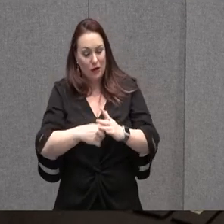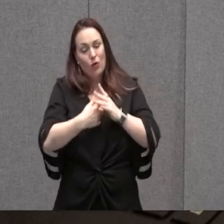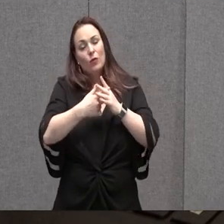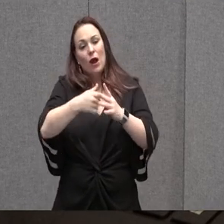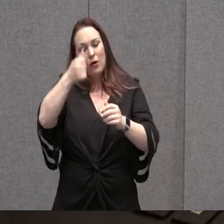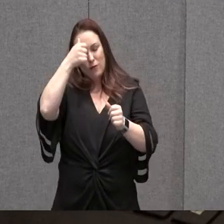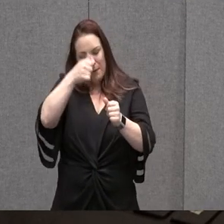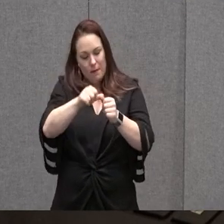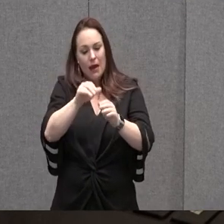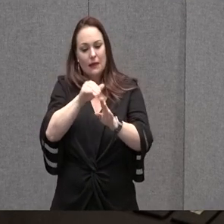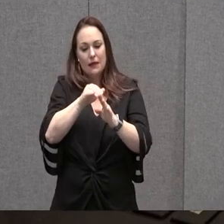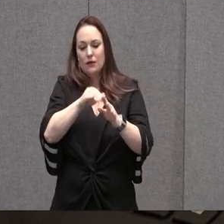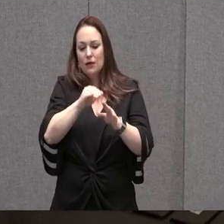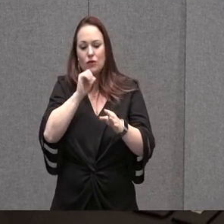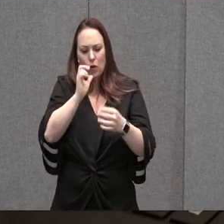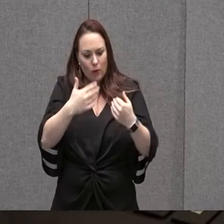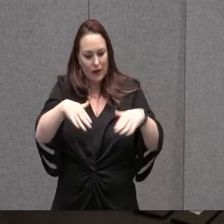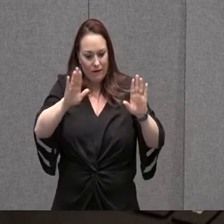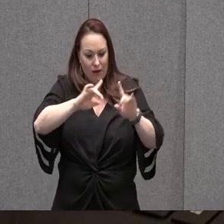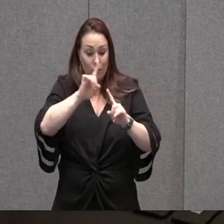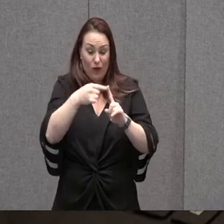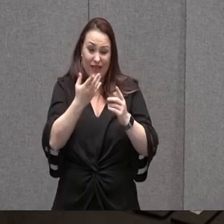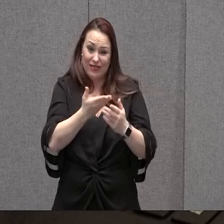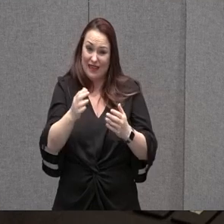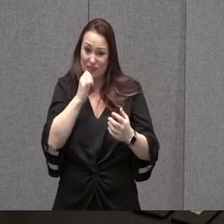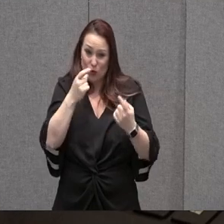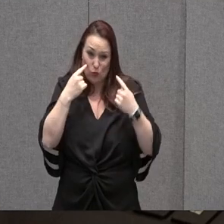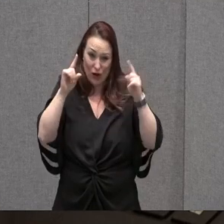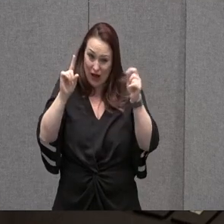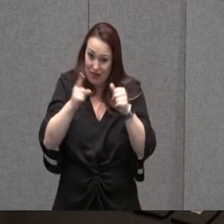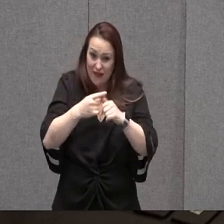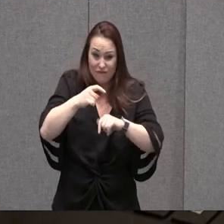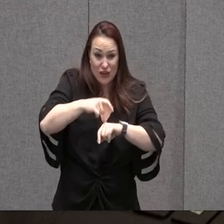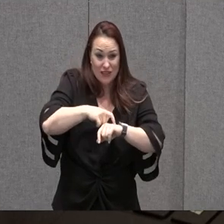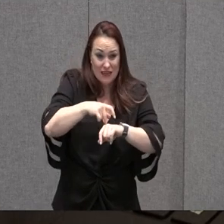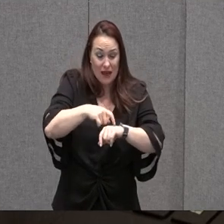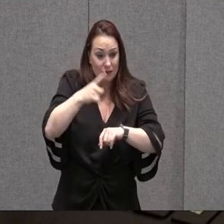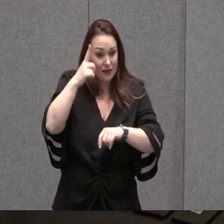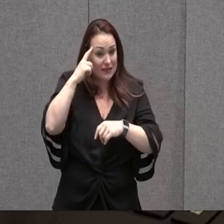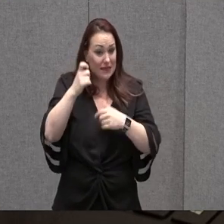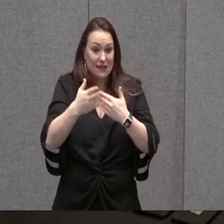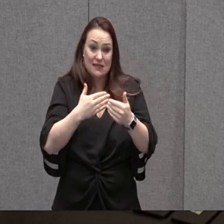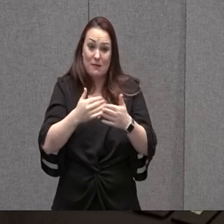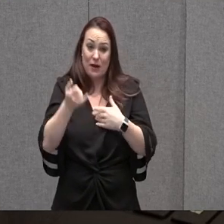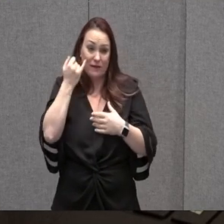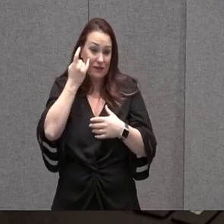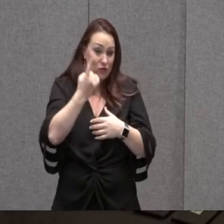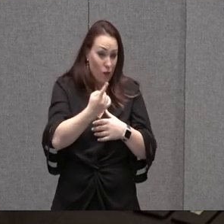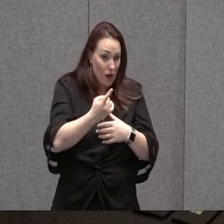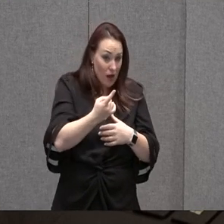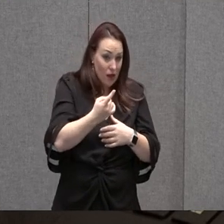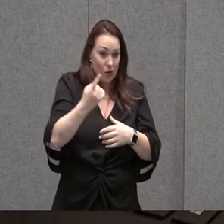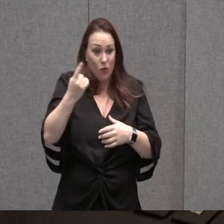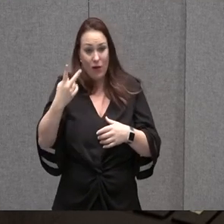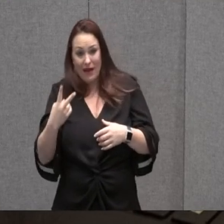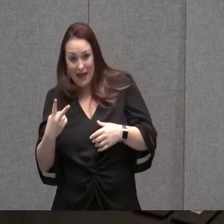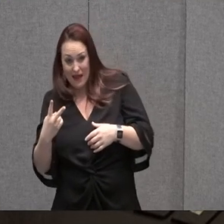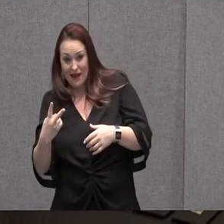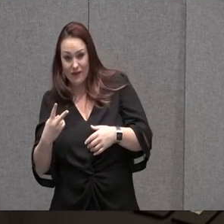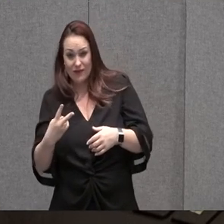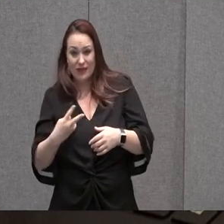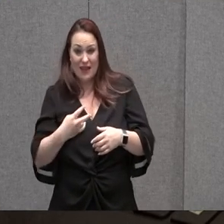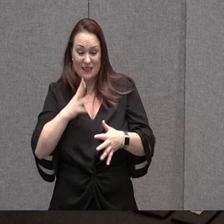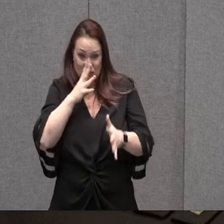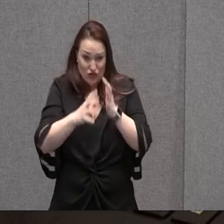when things don't work out the first time. Because the thing is, whether one potted fern dies or half the garden is wiped out by our little